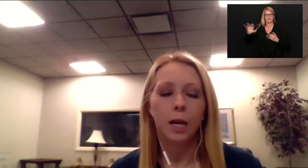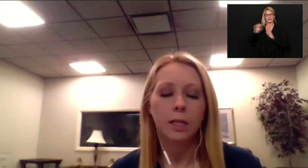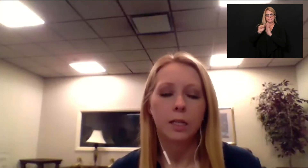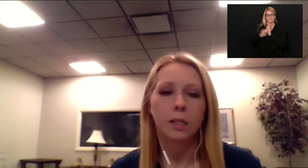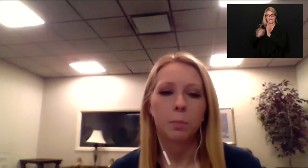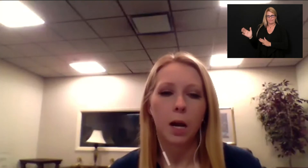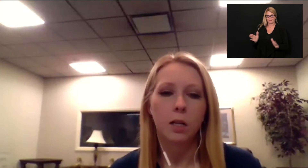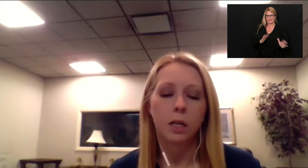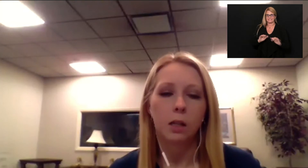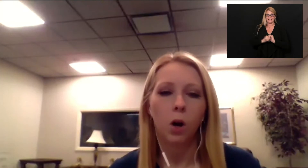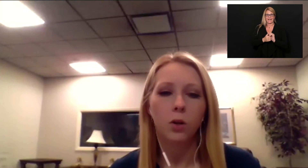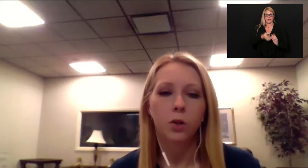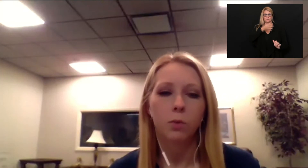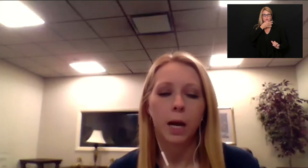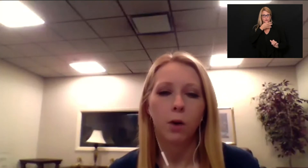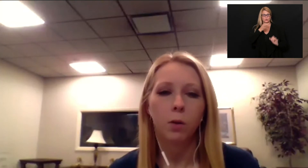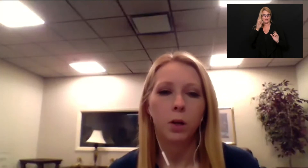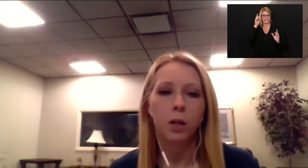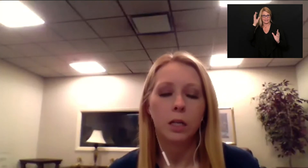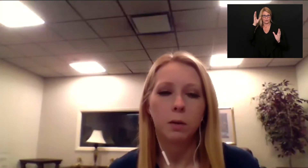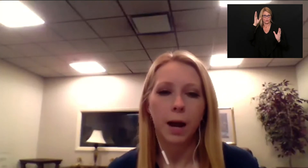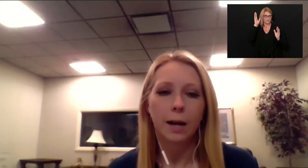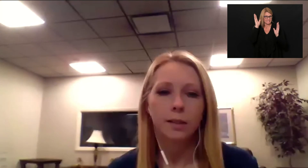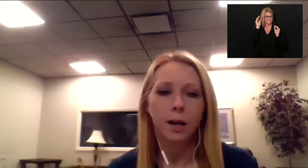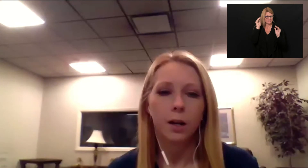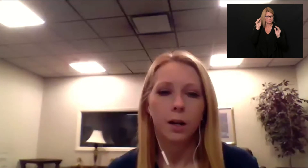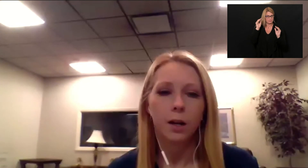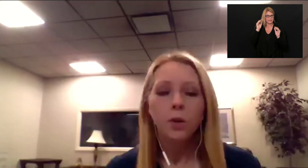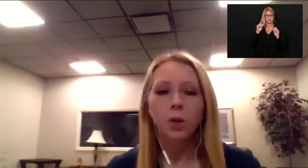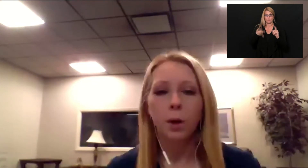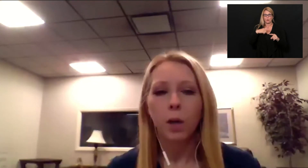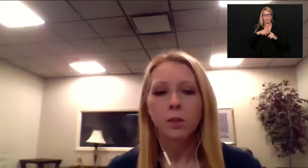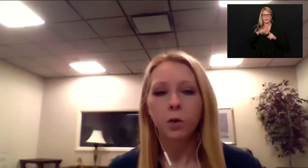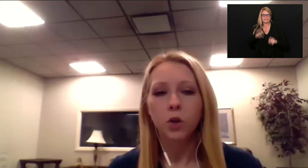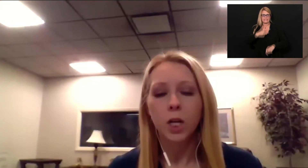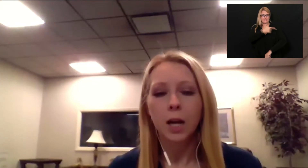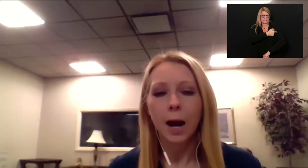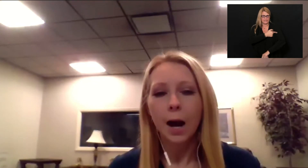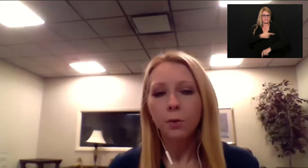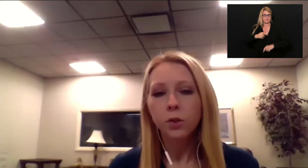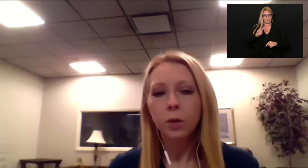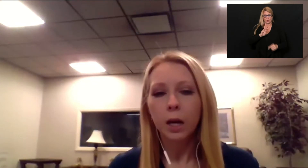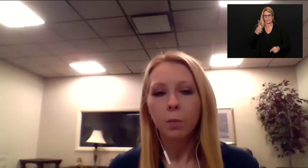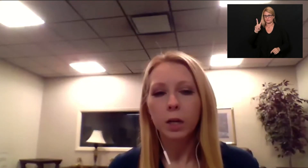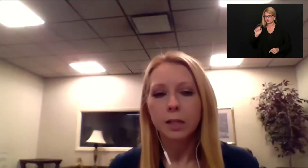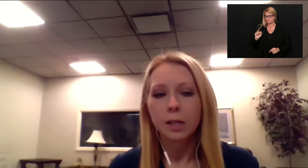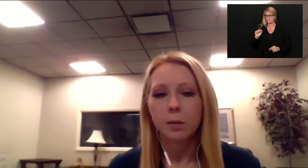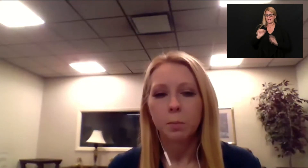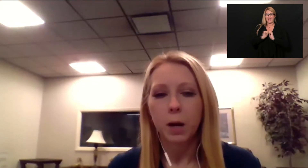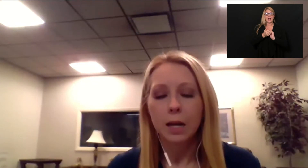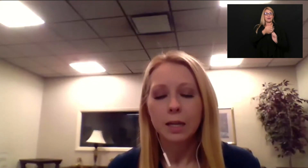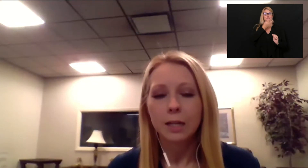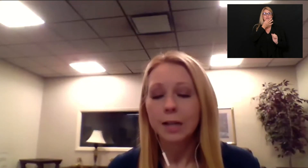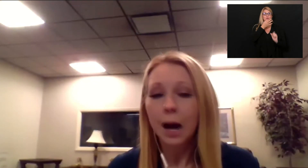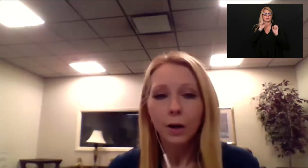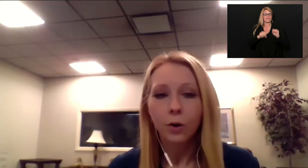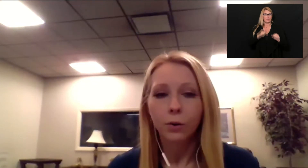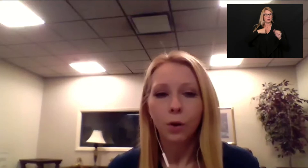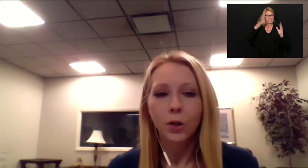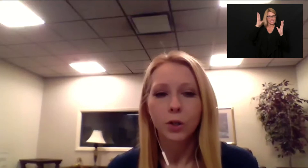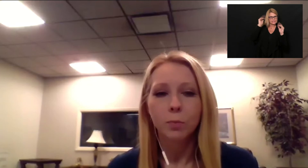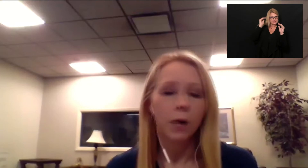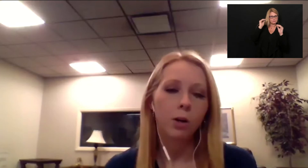they anticipate the long-term care community to be vaccinated. So in West Virginia, how soon can we anticipate the